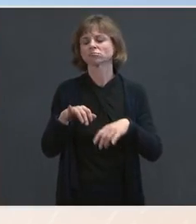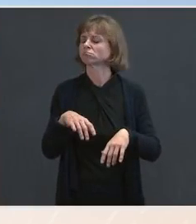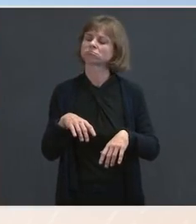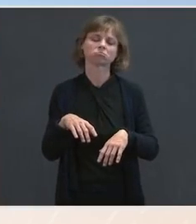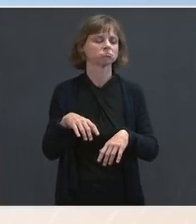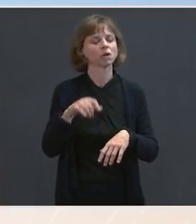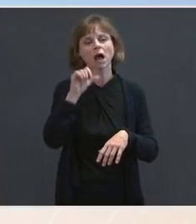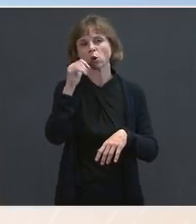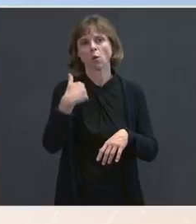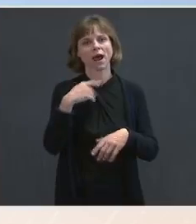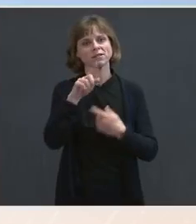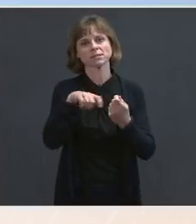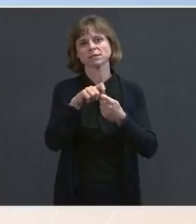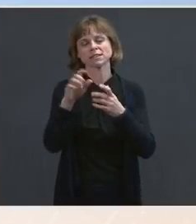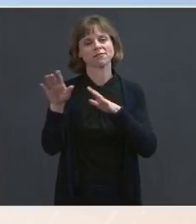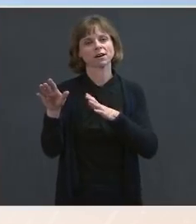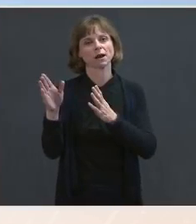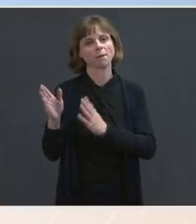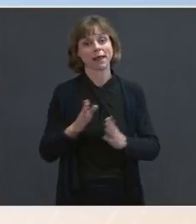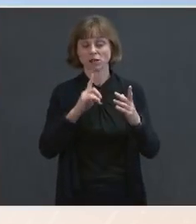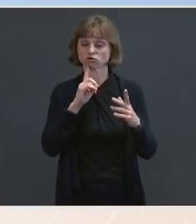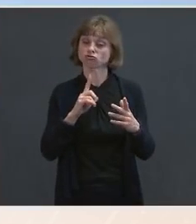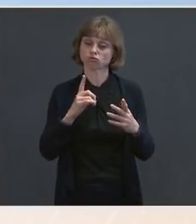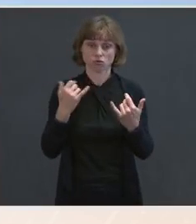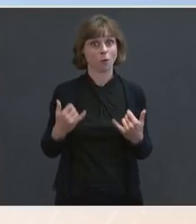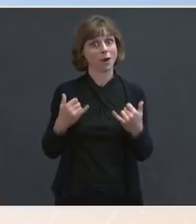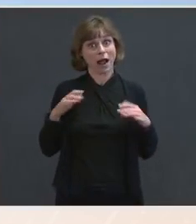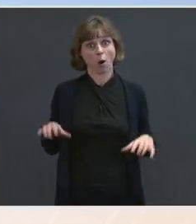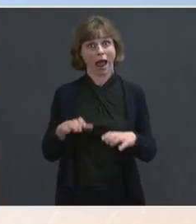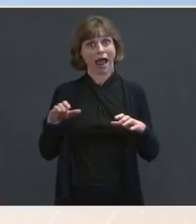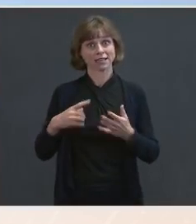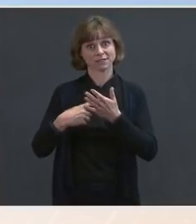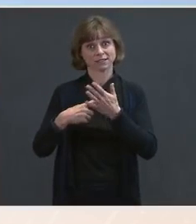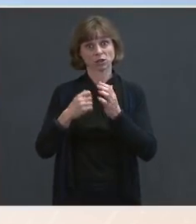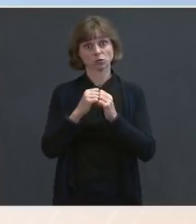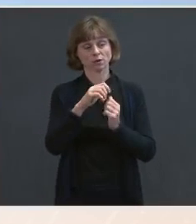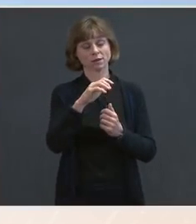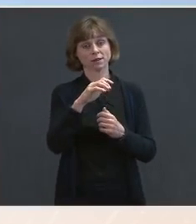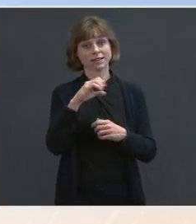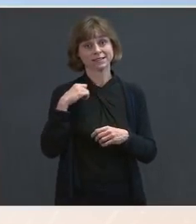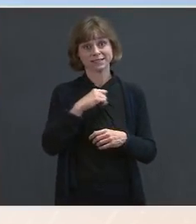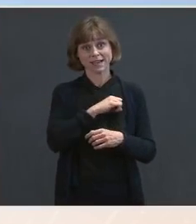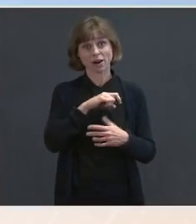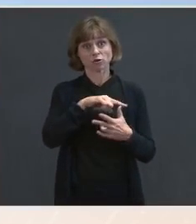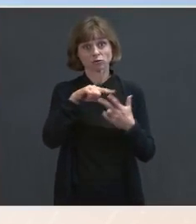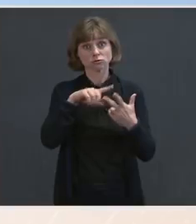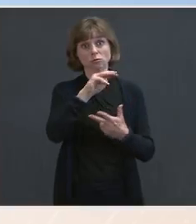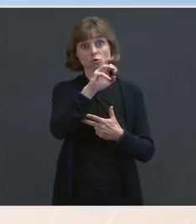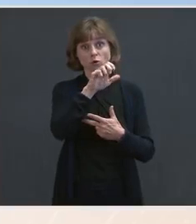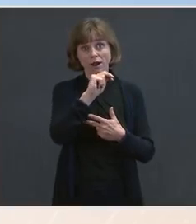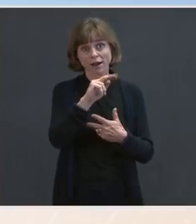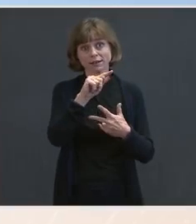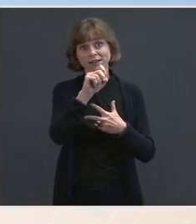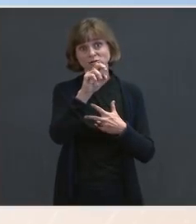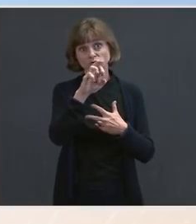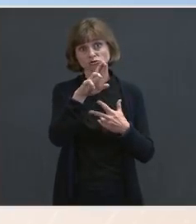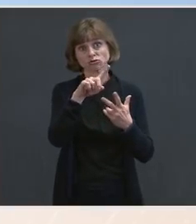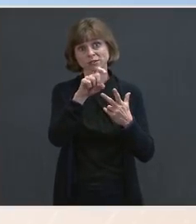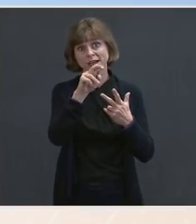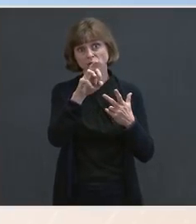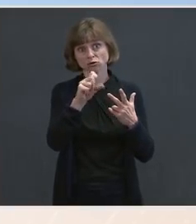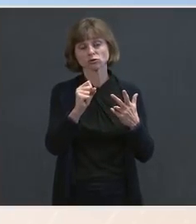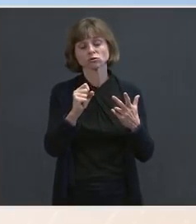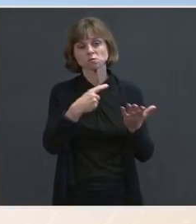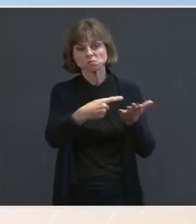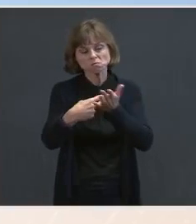I'm very in active discussion with people like Senator Moran, Senator Tester, Senator Sanders about what we're seeing. We're also